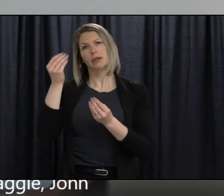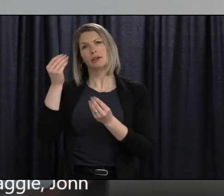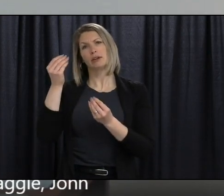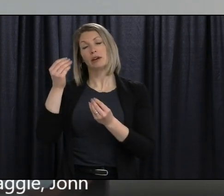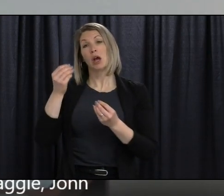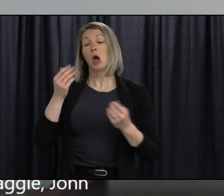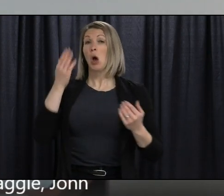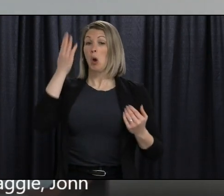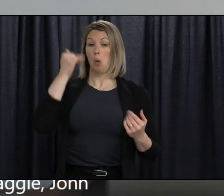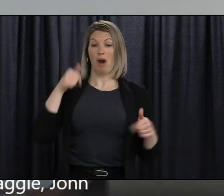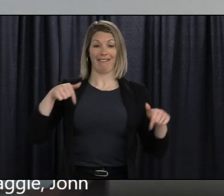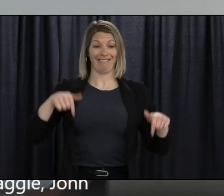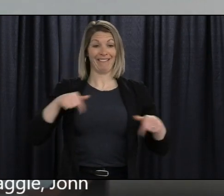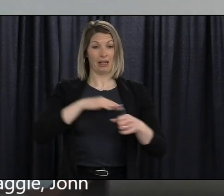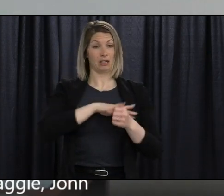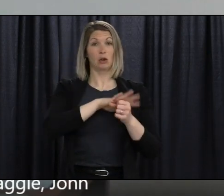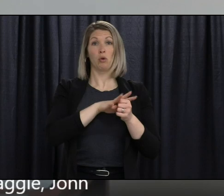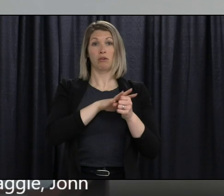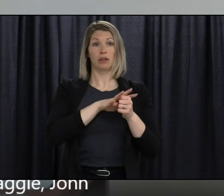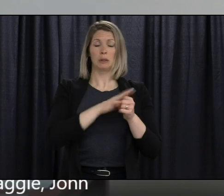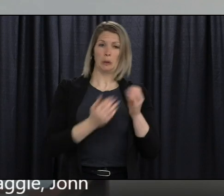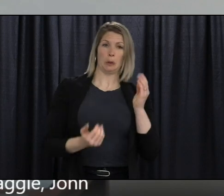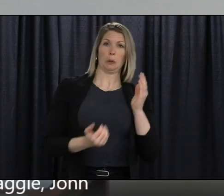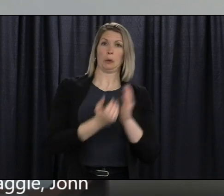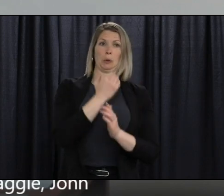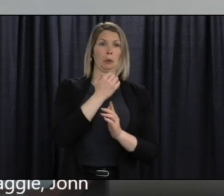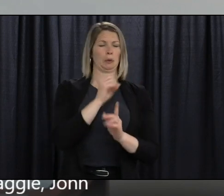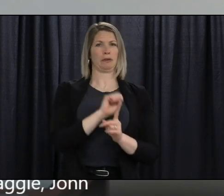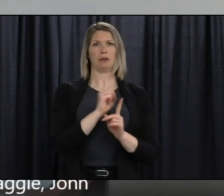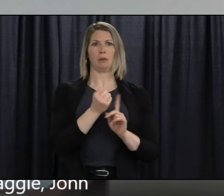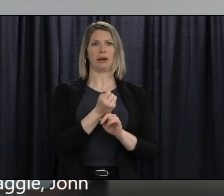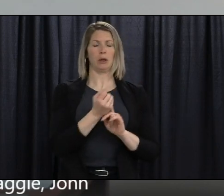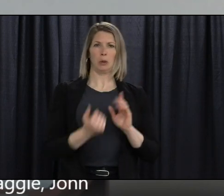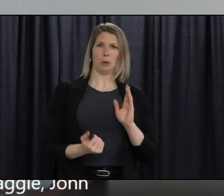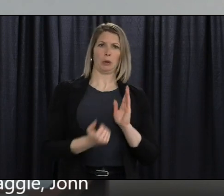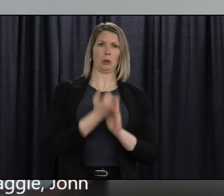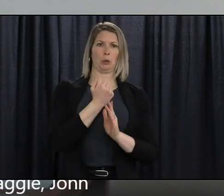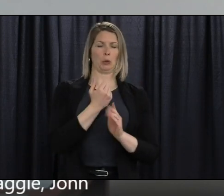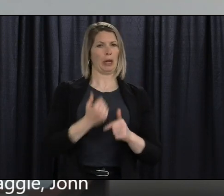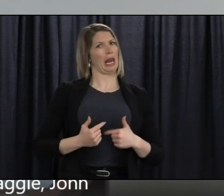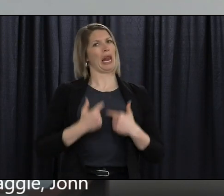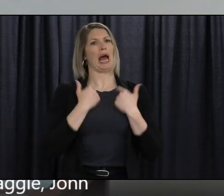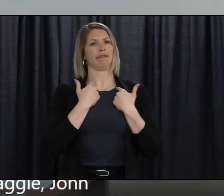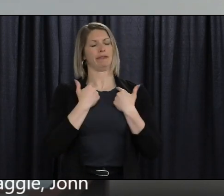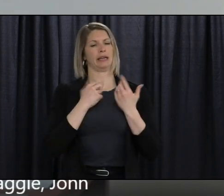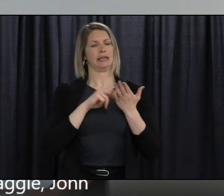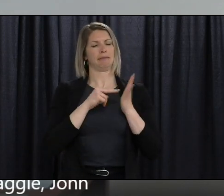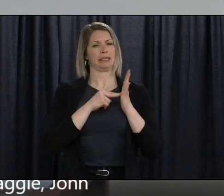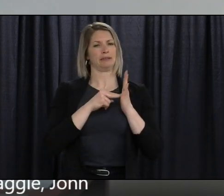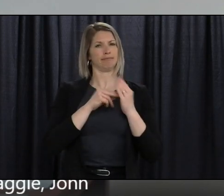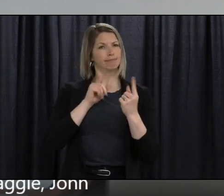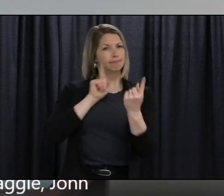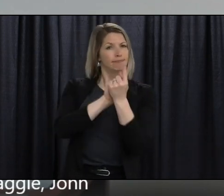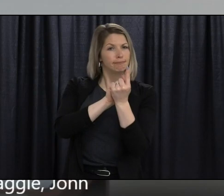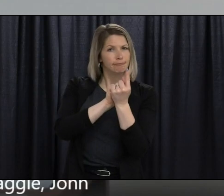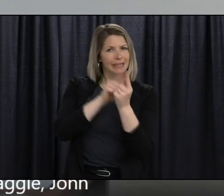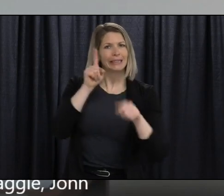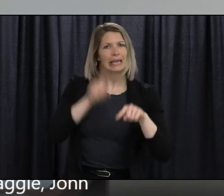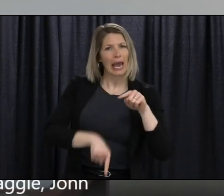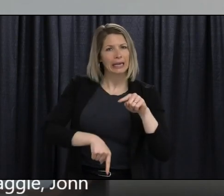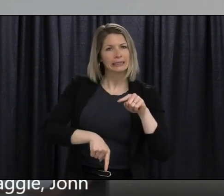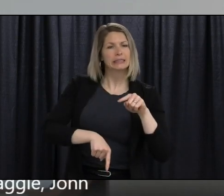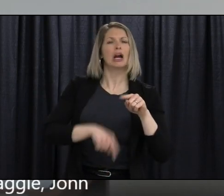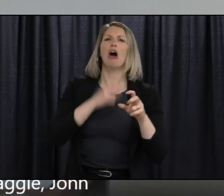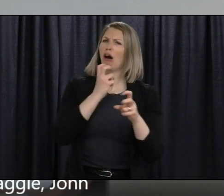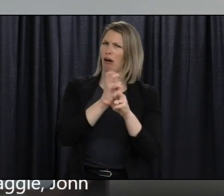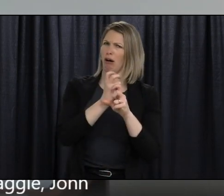new environment around public health restrictions on face-to-face. The challenge for all